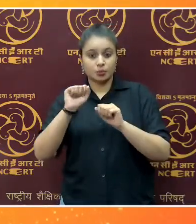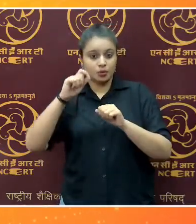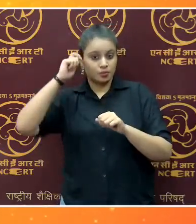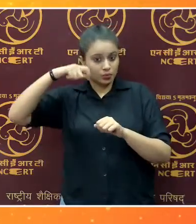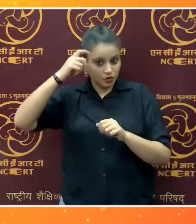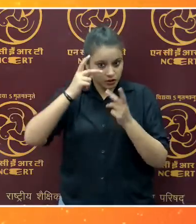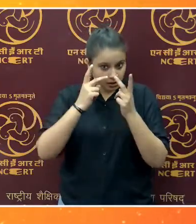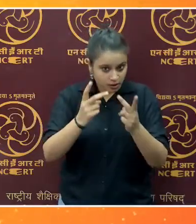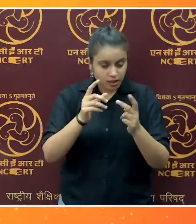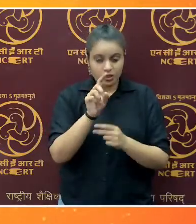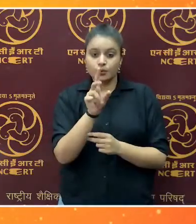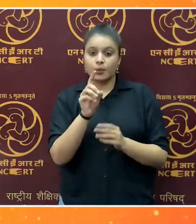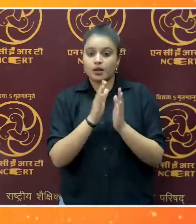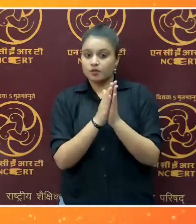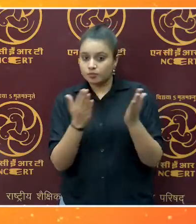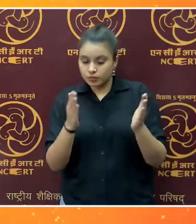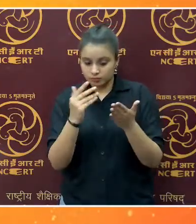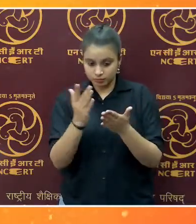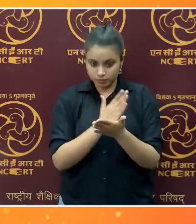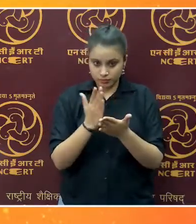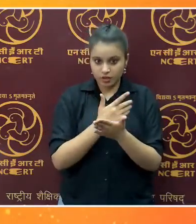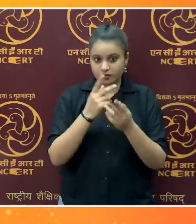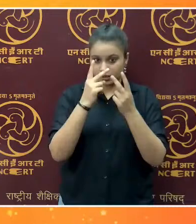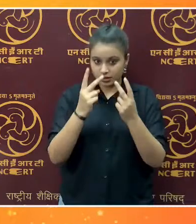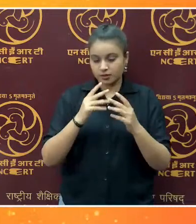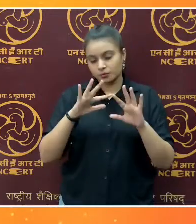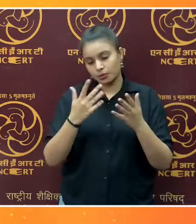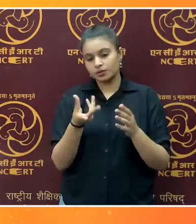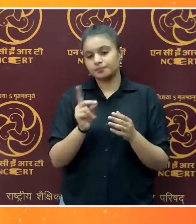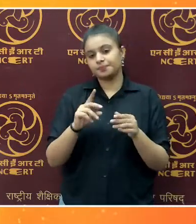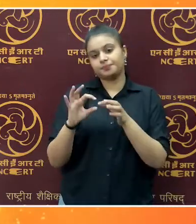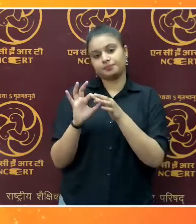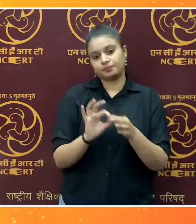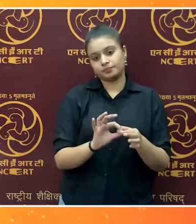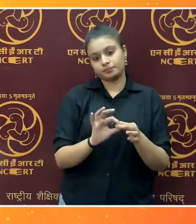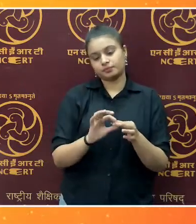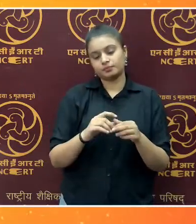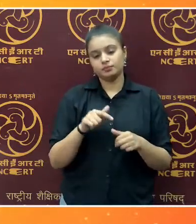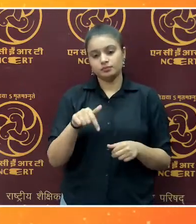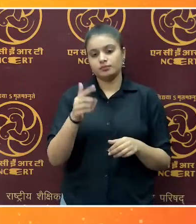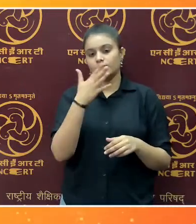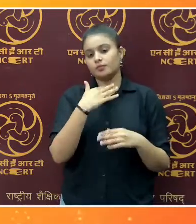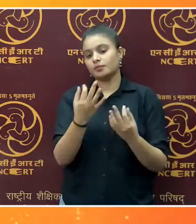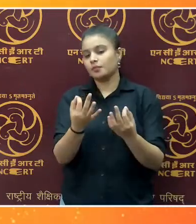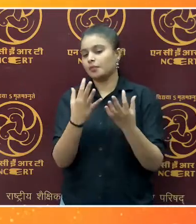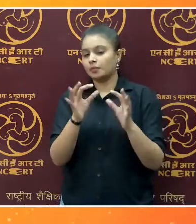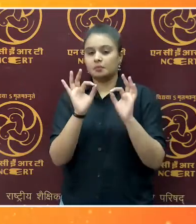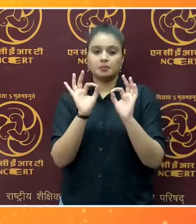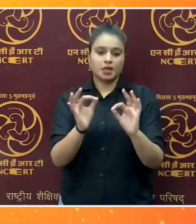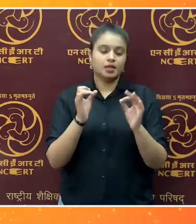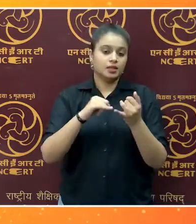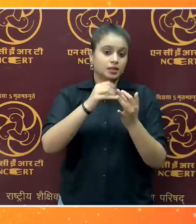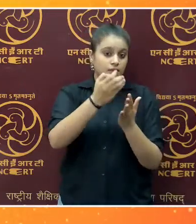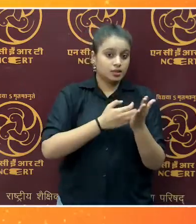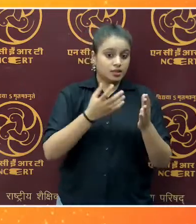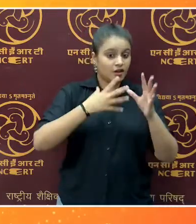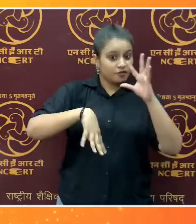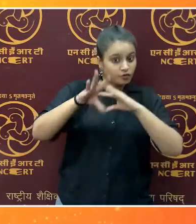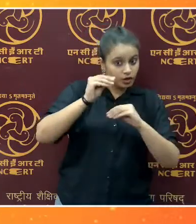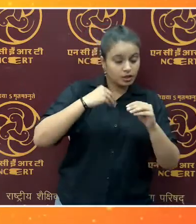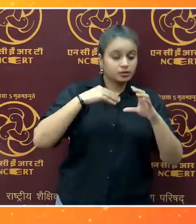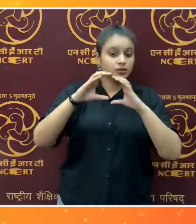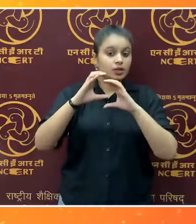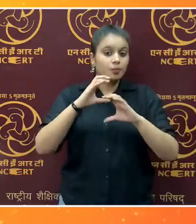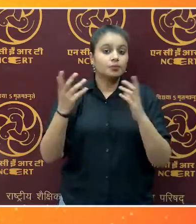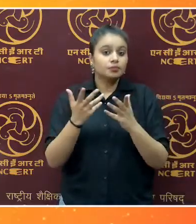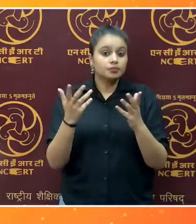all the 12 books from your library, and get back to us. Absolutely. This has been a very important session where we learned the importance of communication,